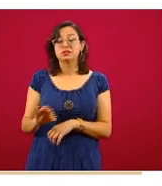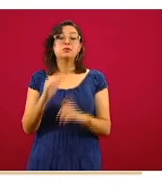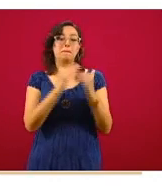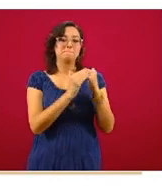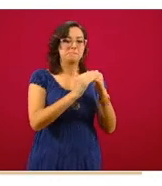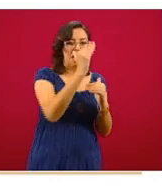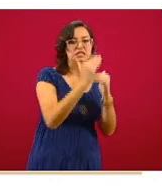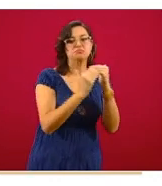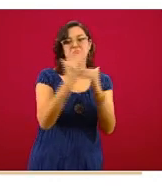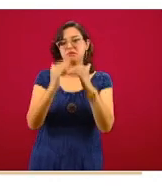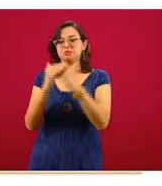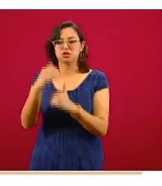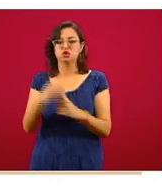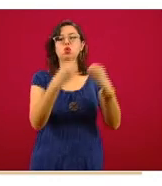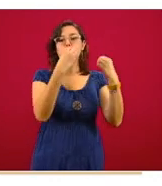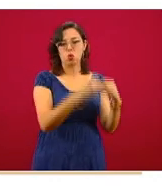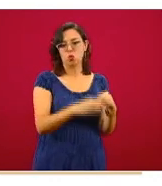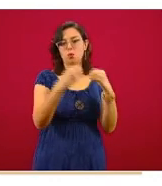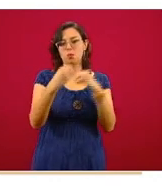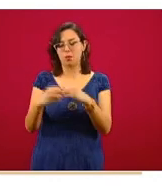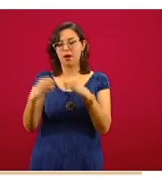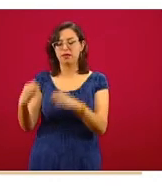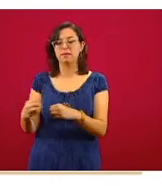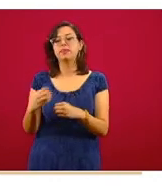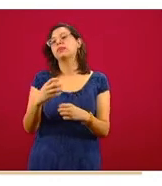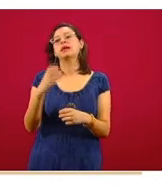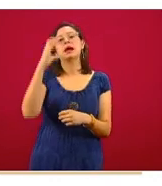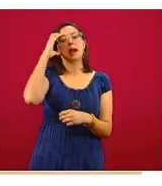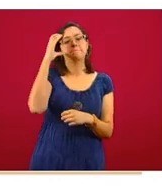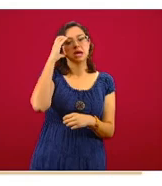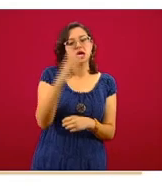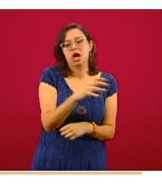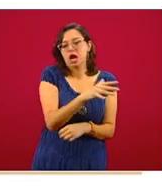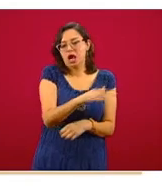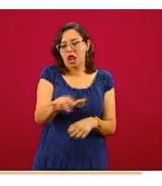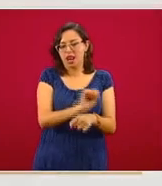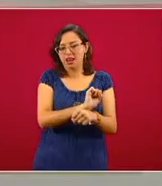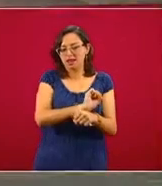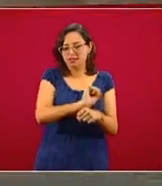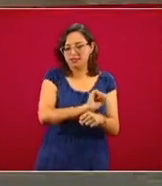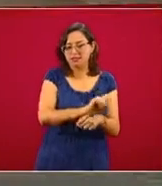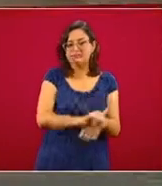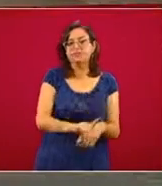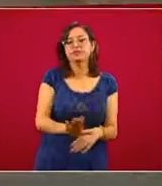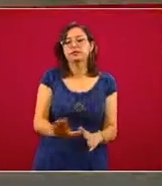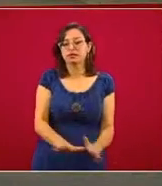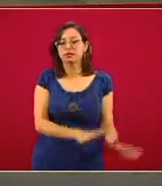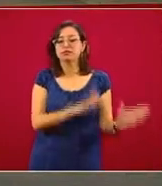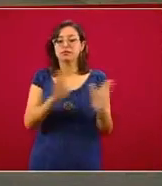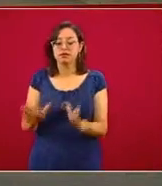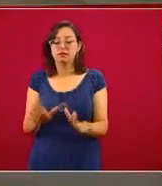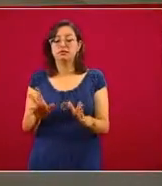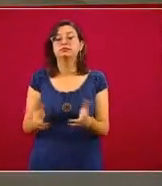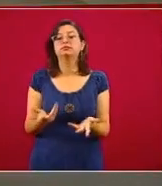of Mexico is at a 46% occupancy. These are the highest percentages.